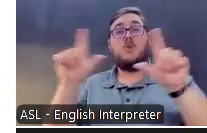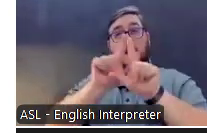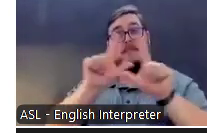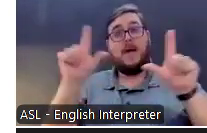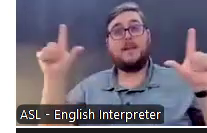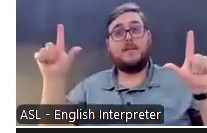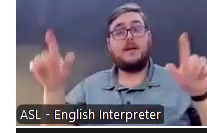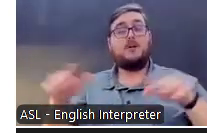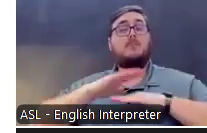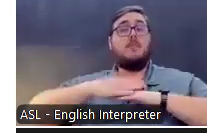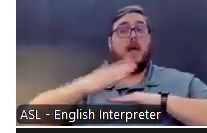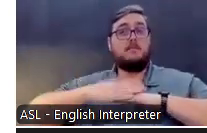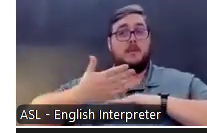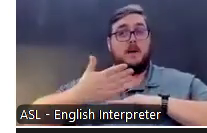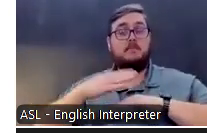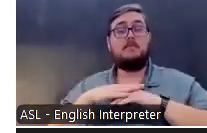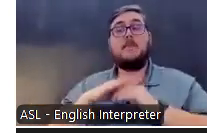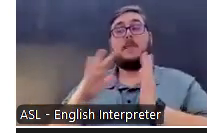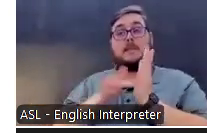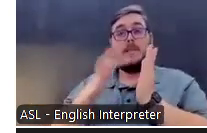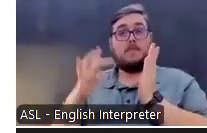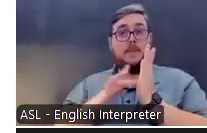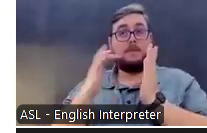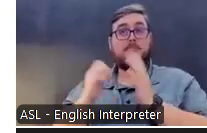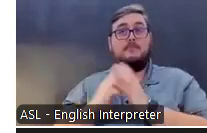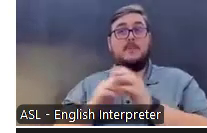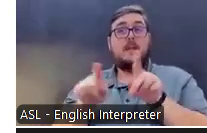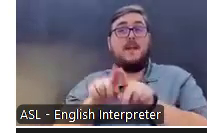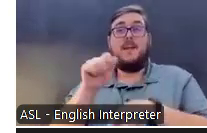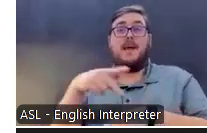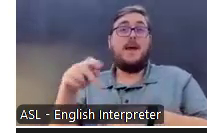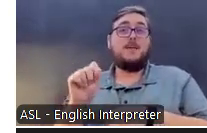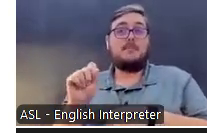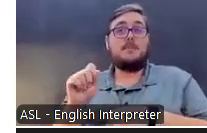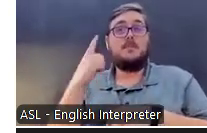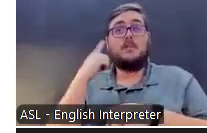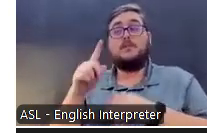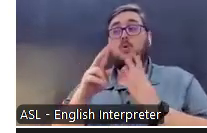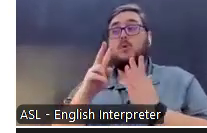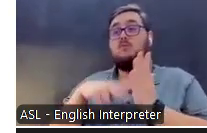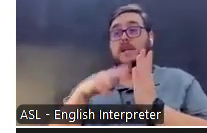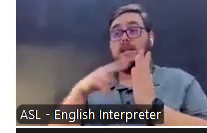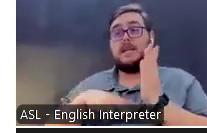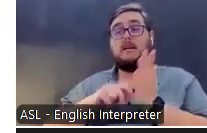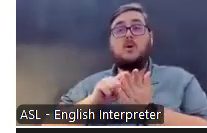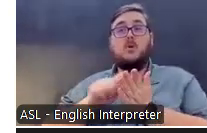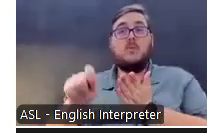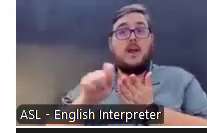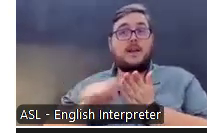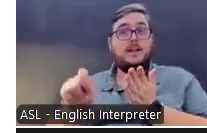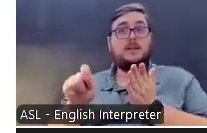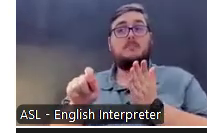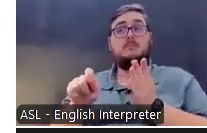laptop, tablet, and applications for reading, writing,